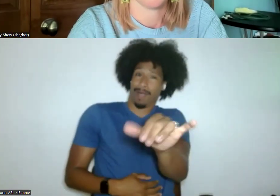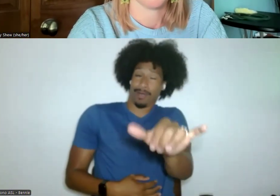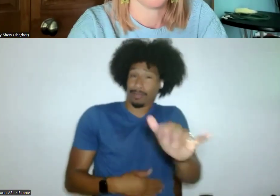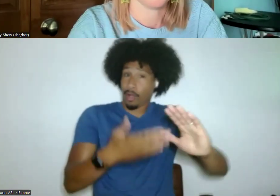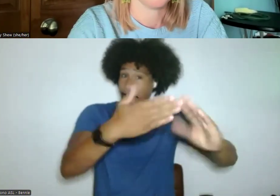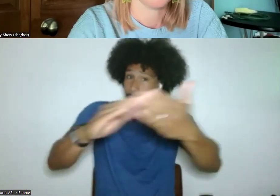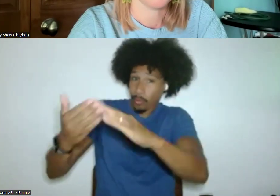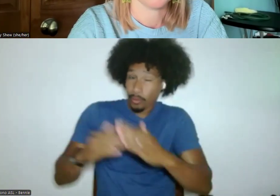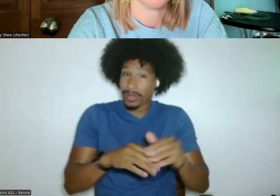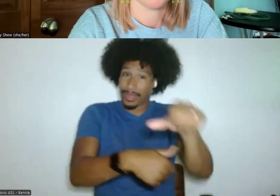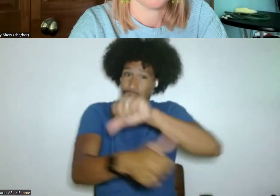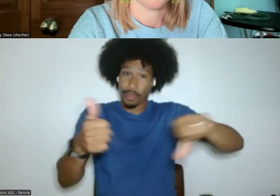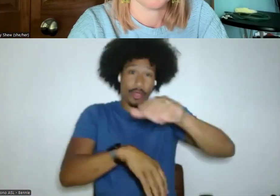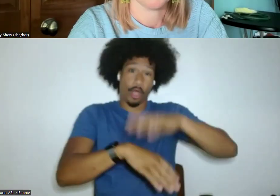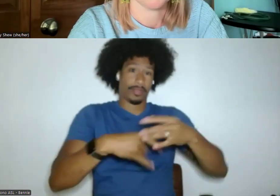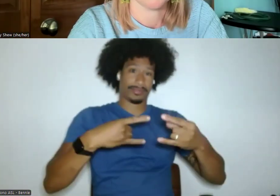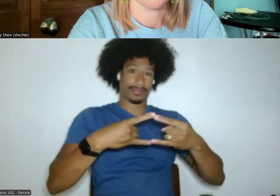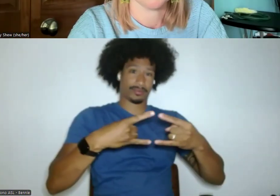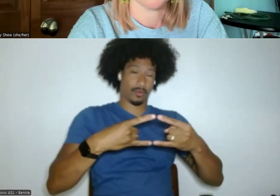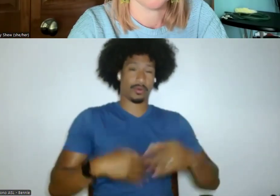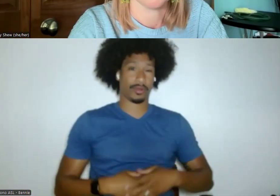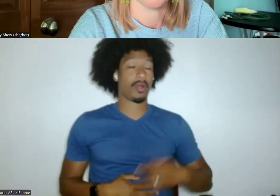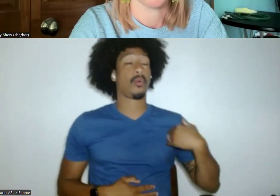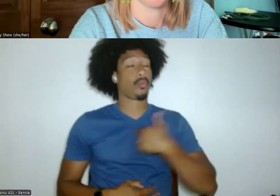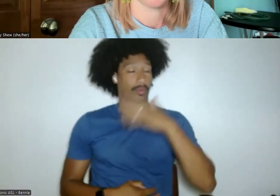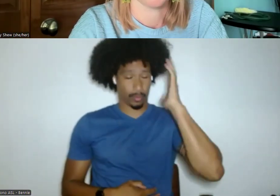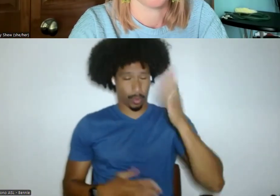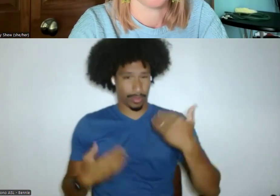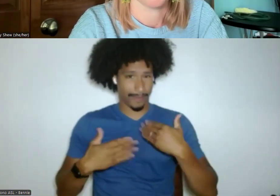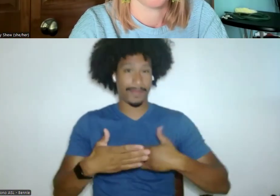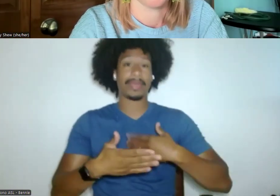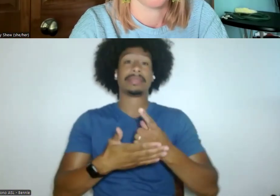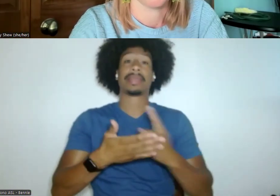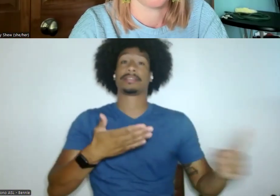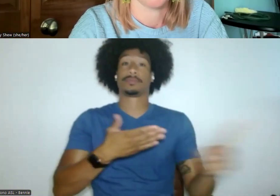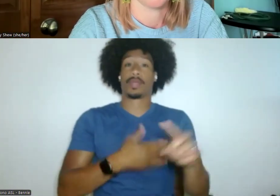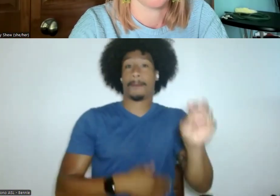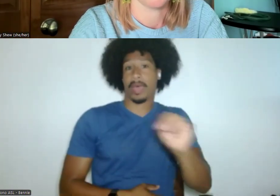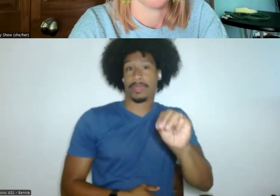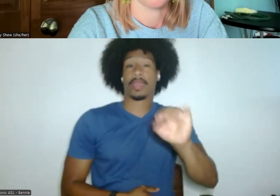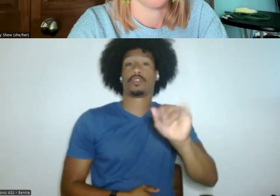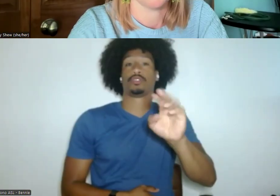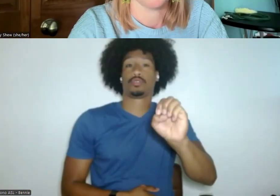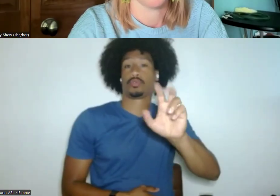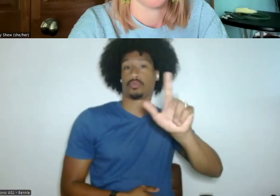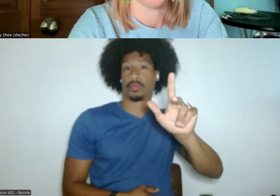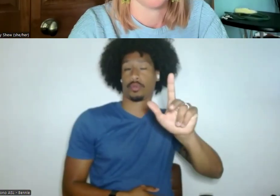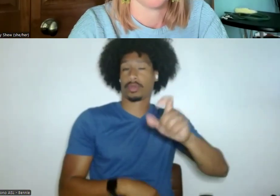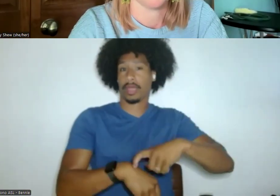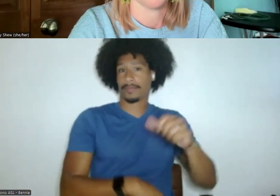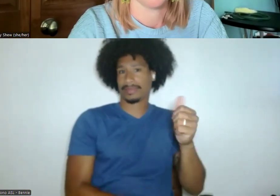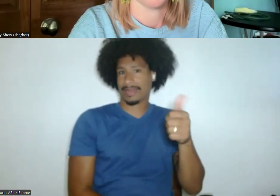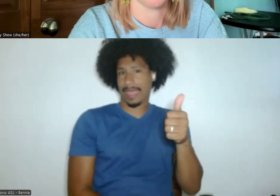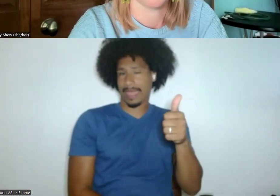Discord. There will be a next talk next Monday, that's June 23rd at 10 a.m. Central Time as